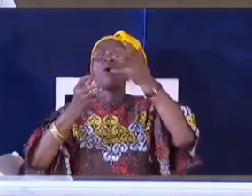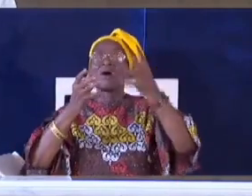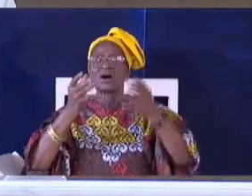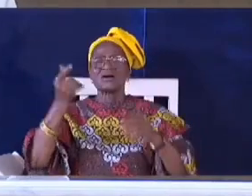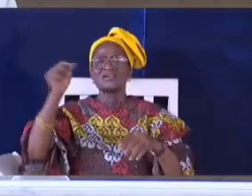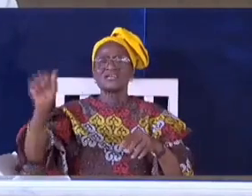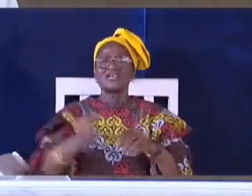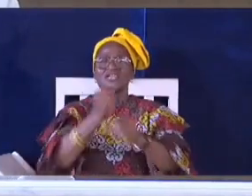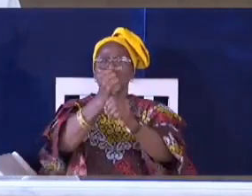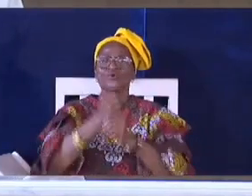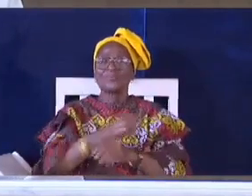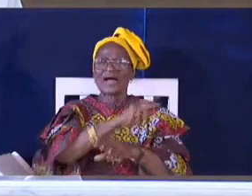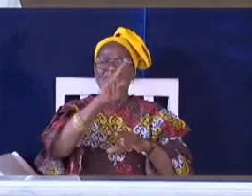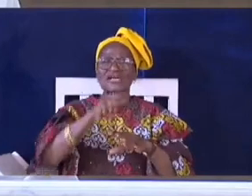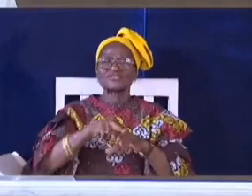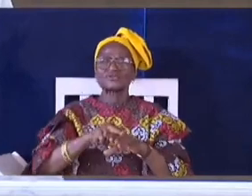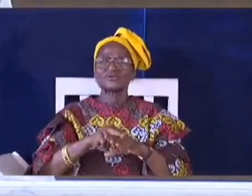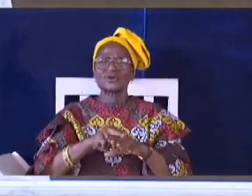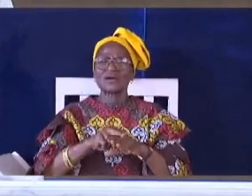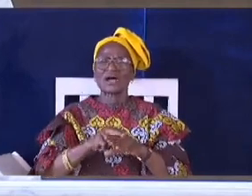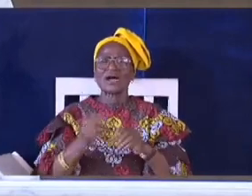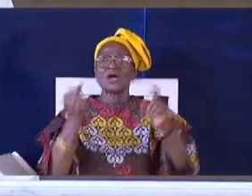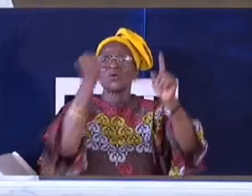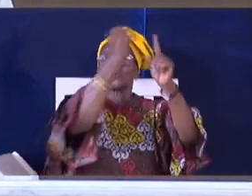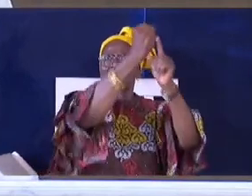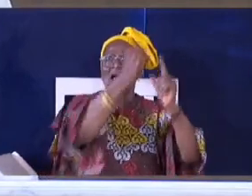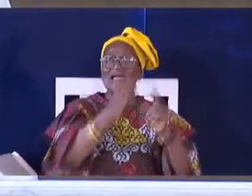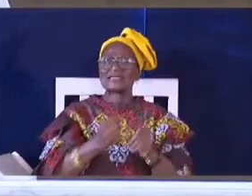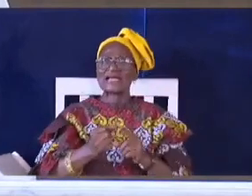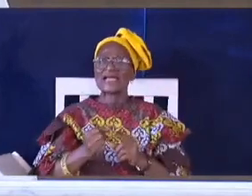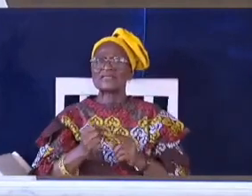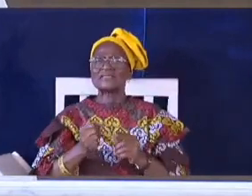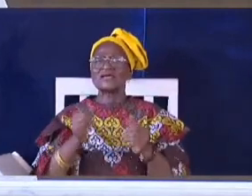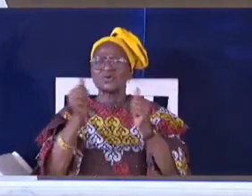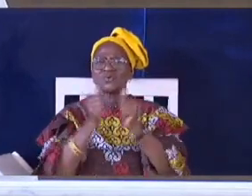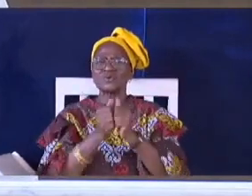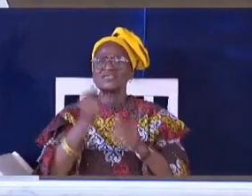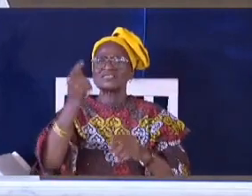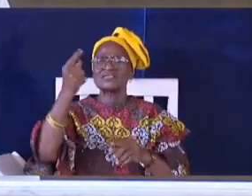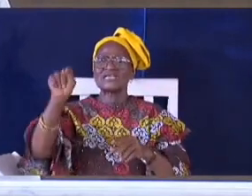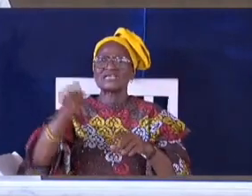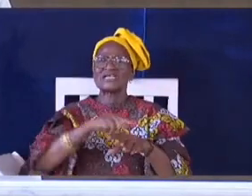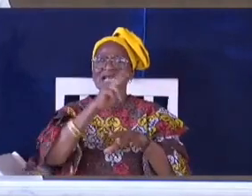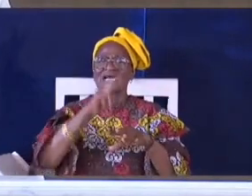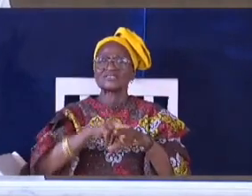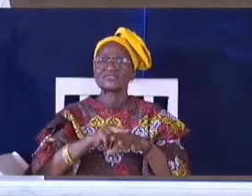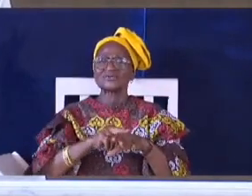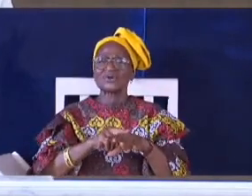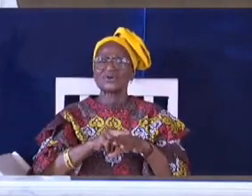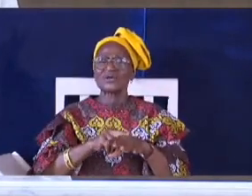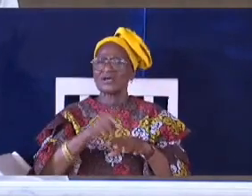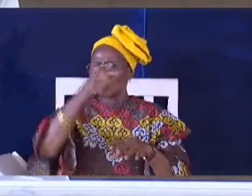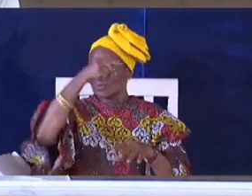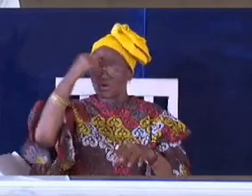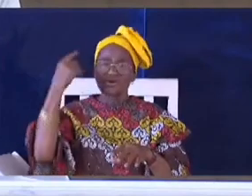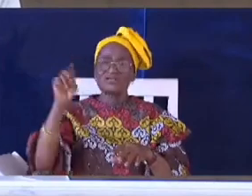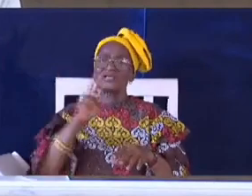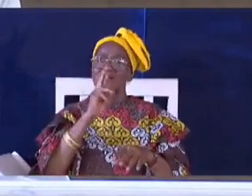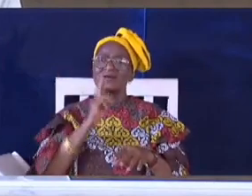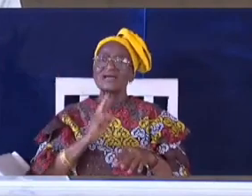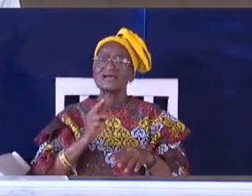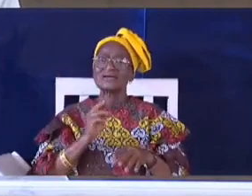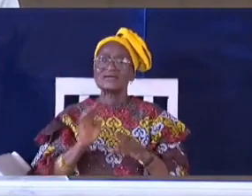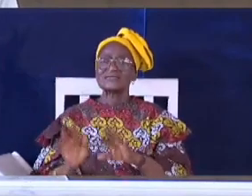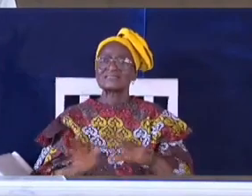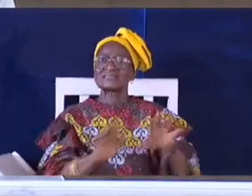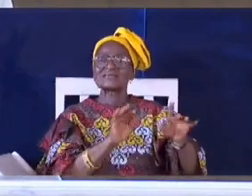The supernatural collided with the natural, because the Red Sea is just